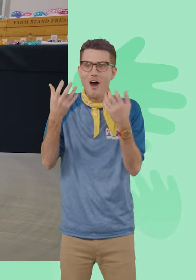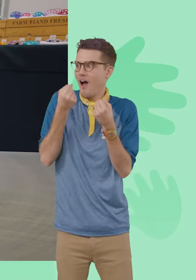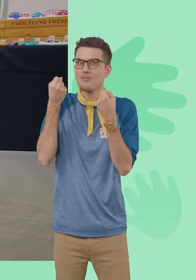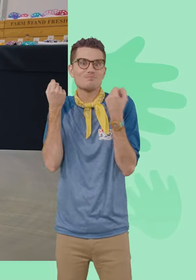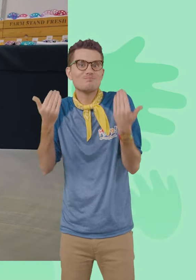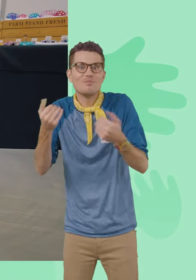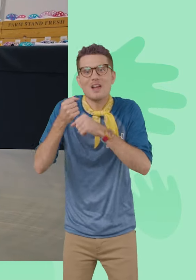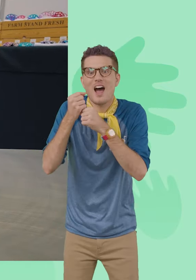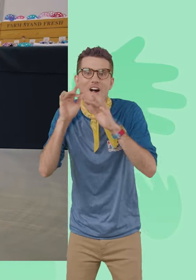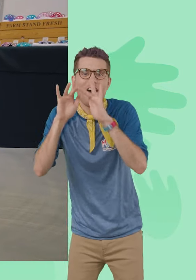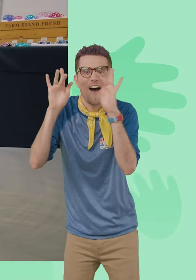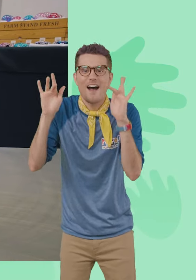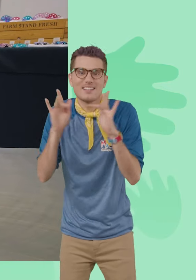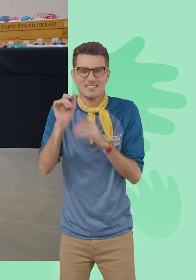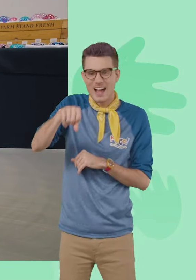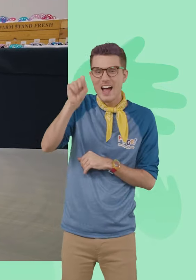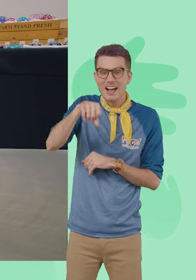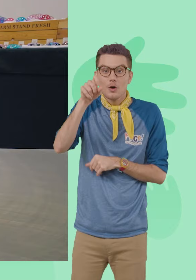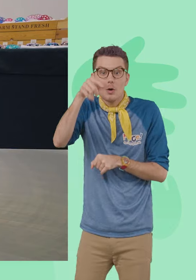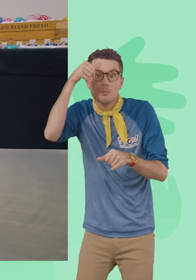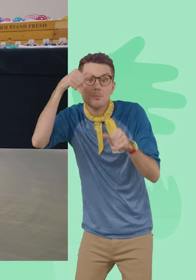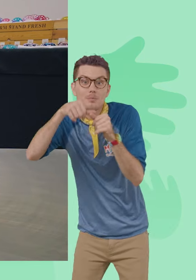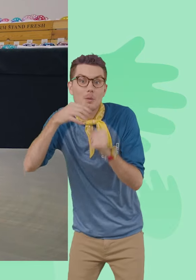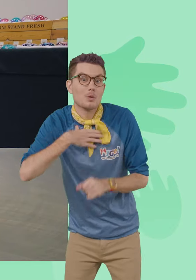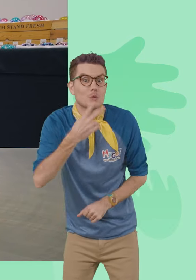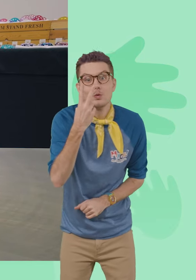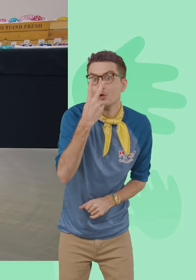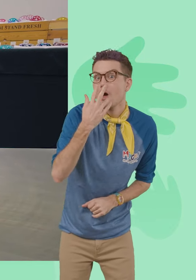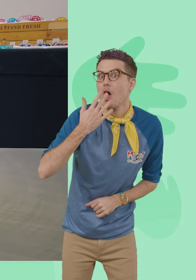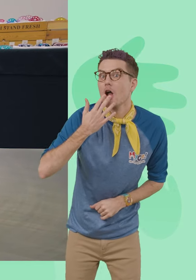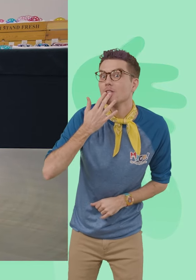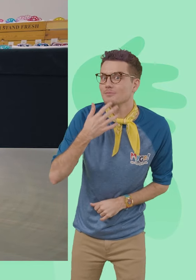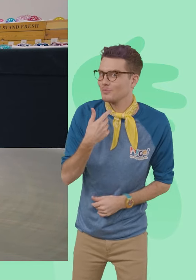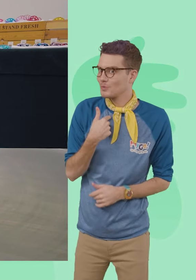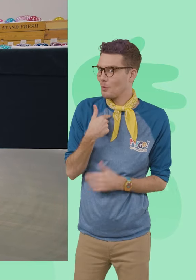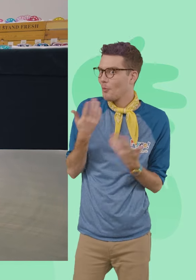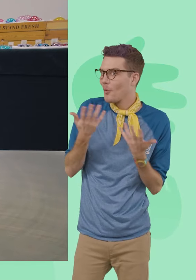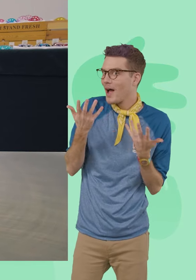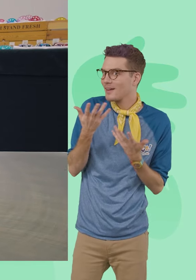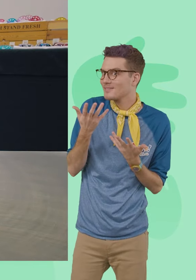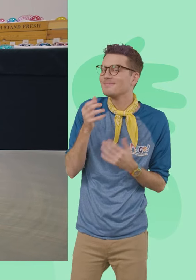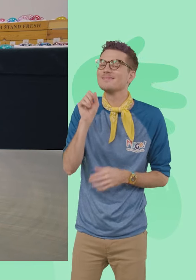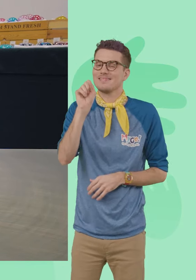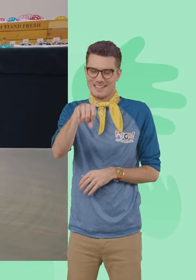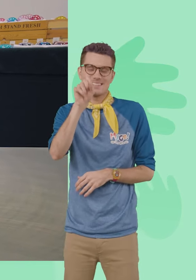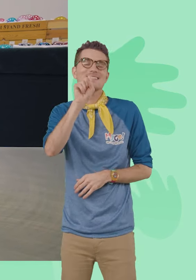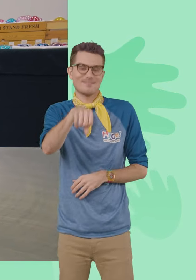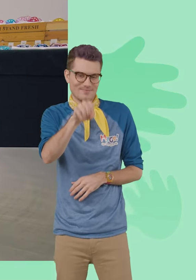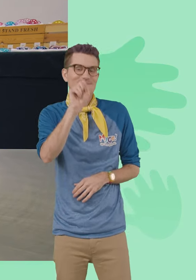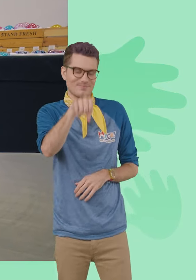cool. And then I got to make a heart. Yeah, do you remember my two colors that I